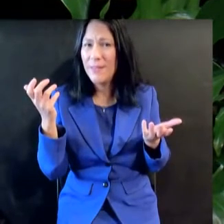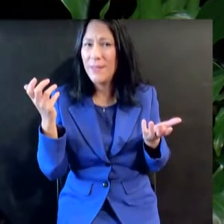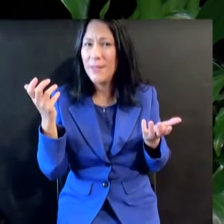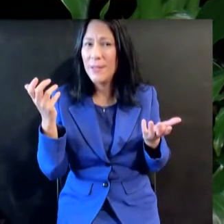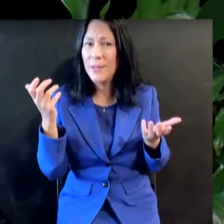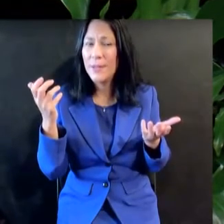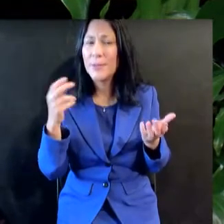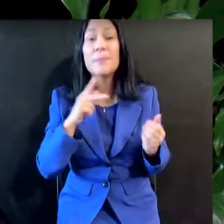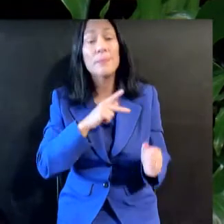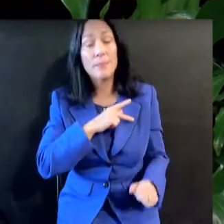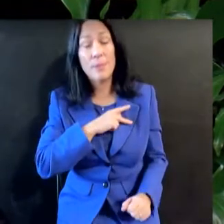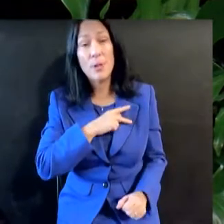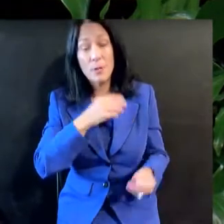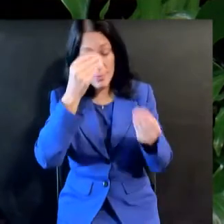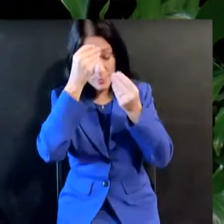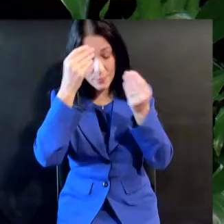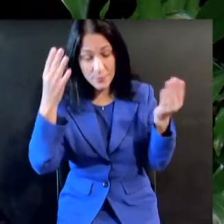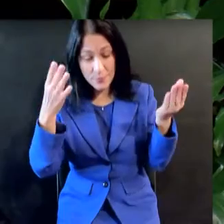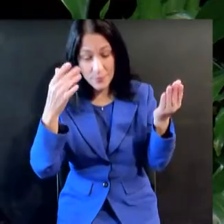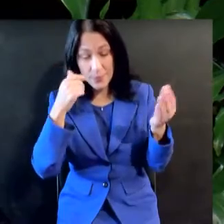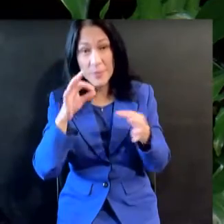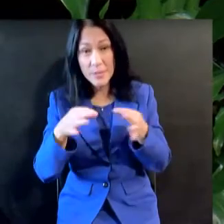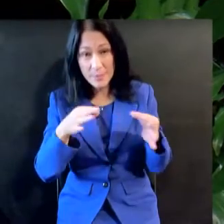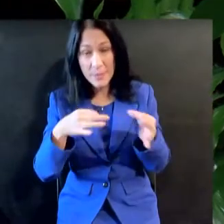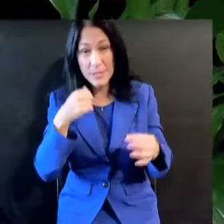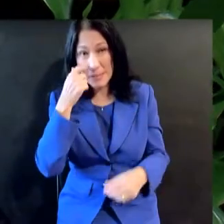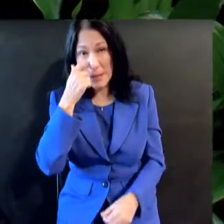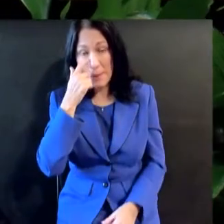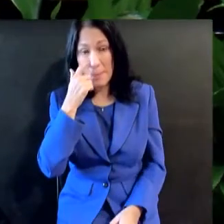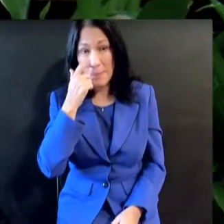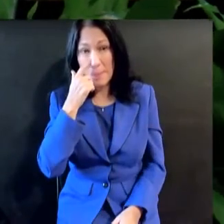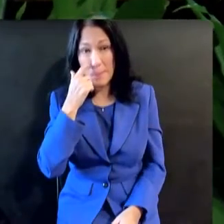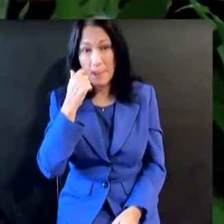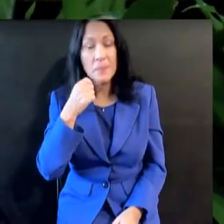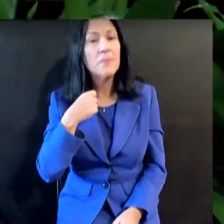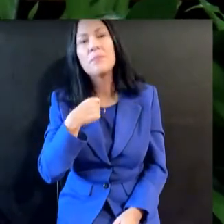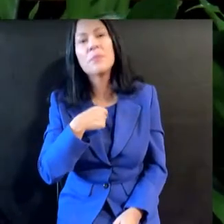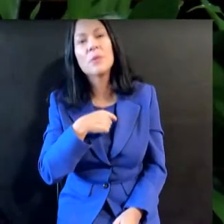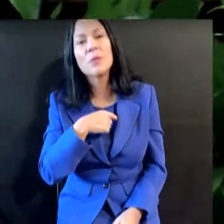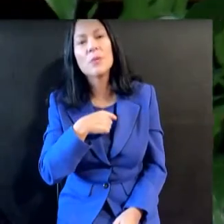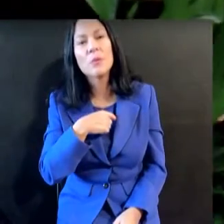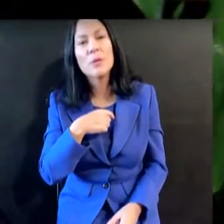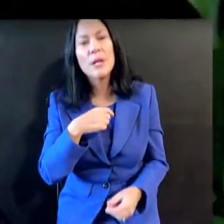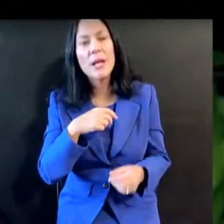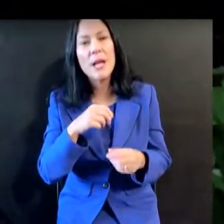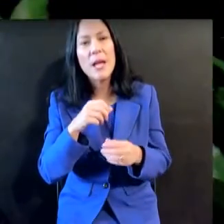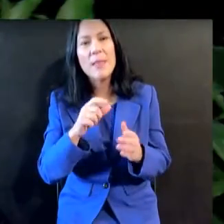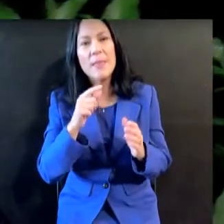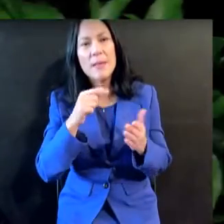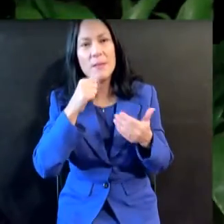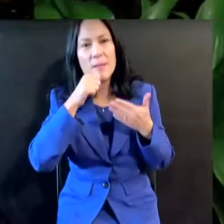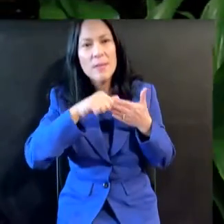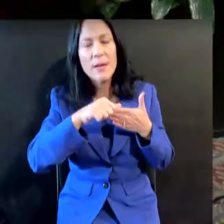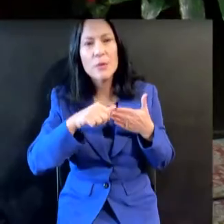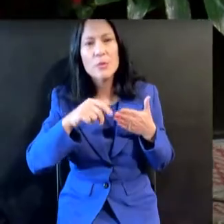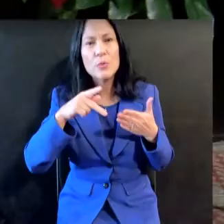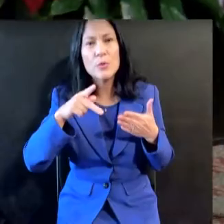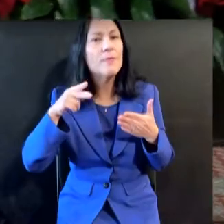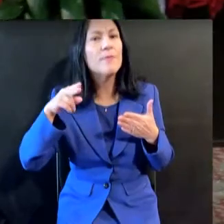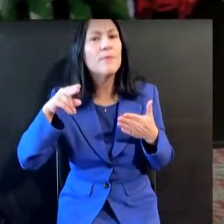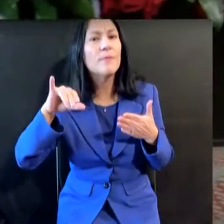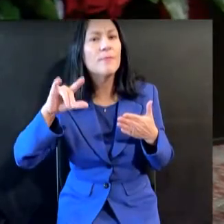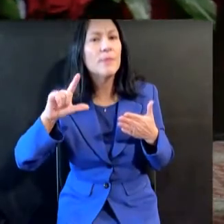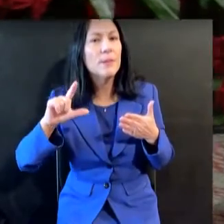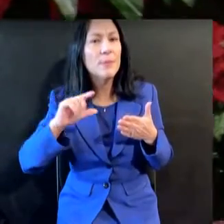Well, Paul tells us, doesn't he? We just heard it. Paul's letter to the Philippians, chapter 2.